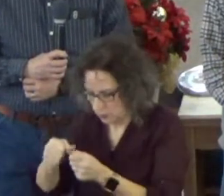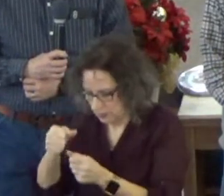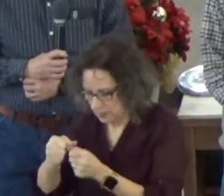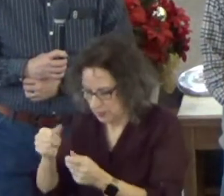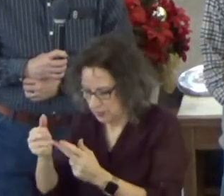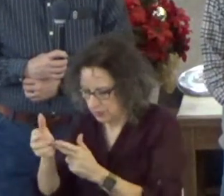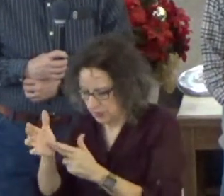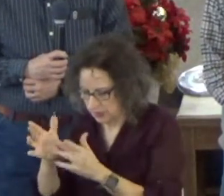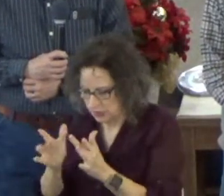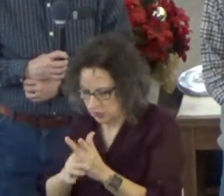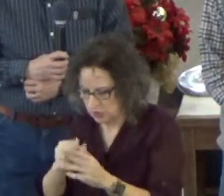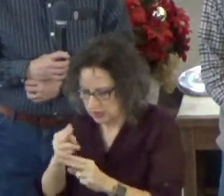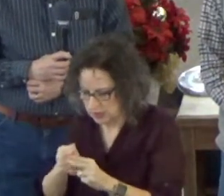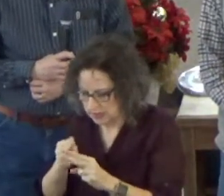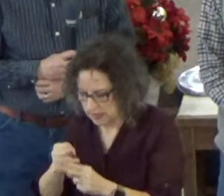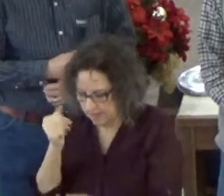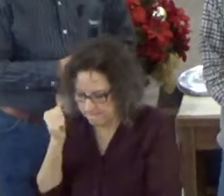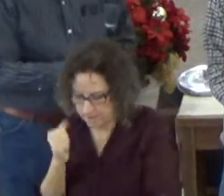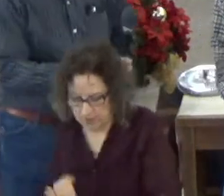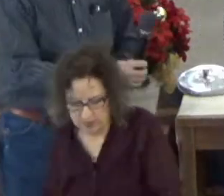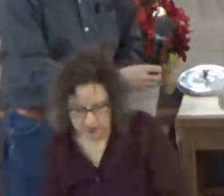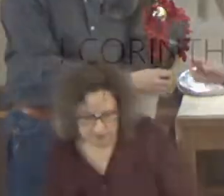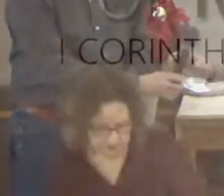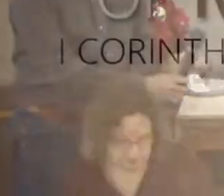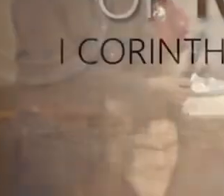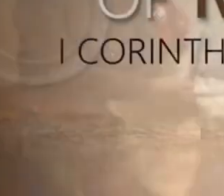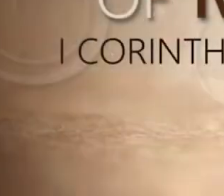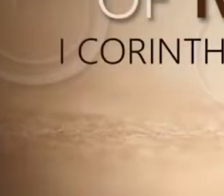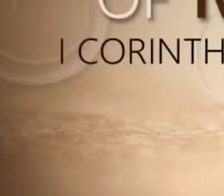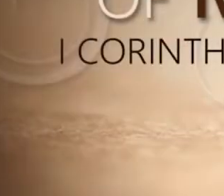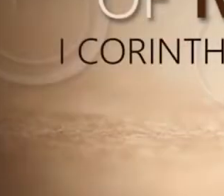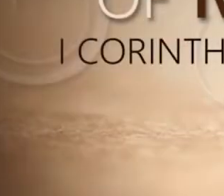pray this in Jesus' name. Amen.